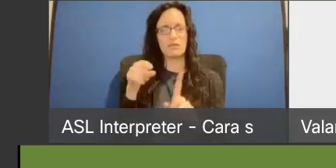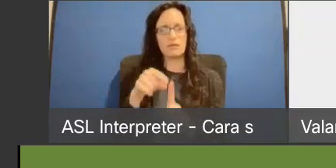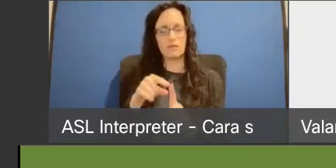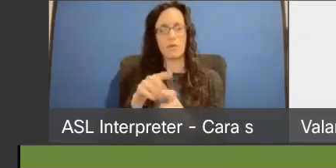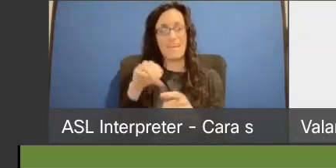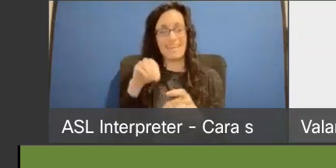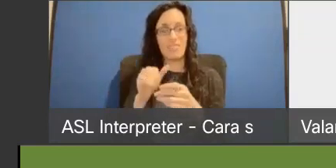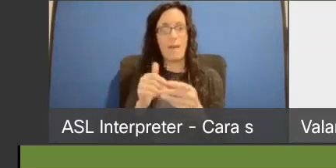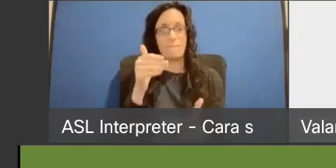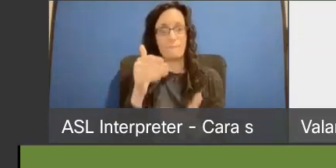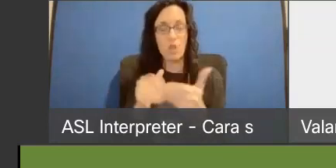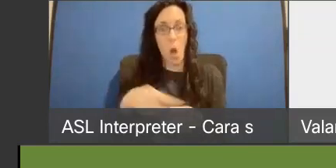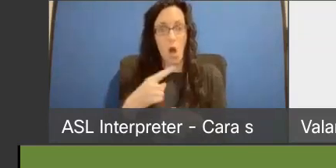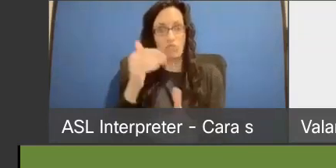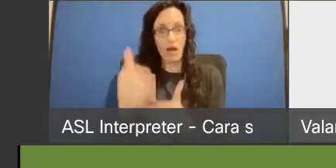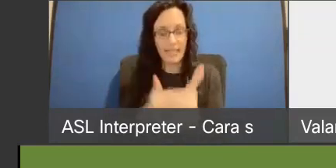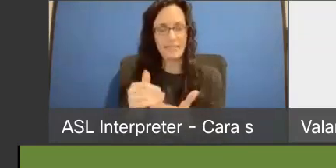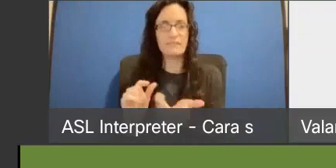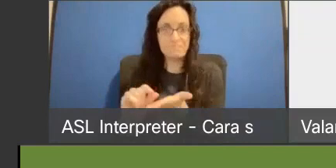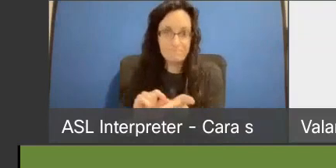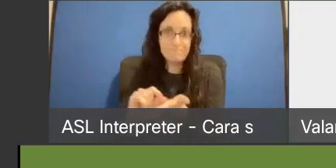we're supporting them,